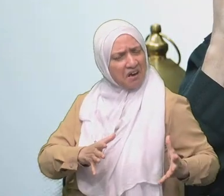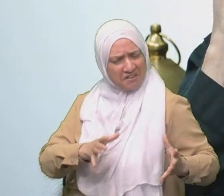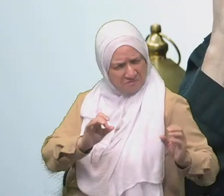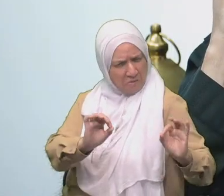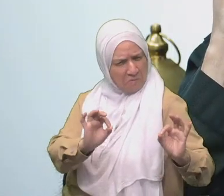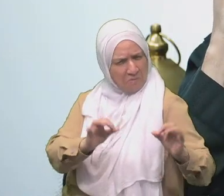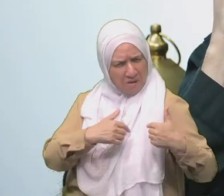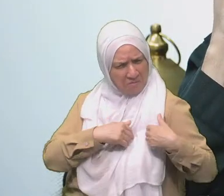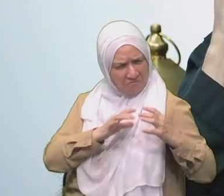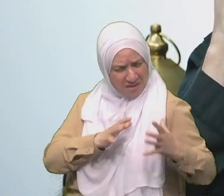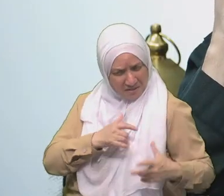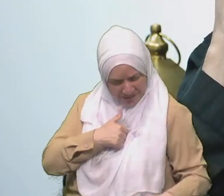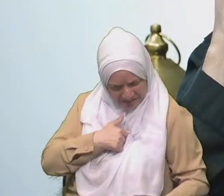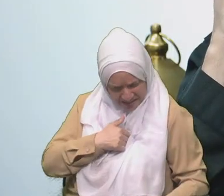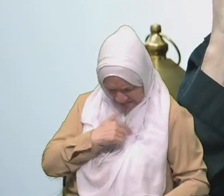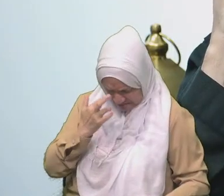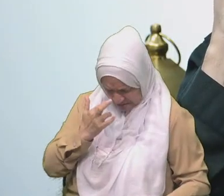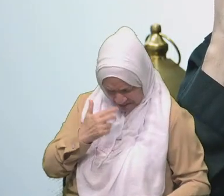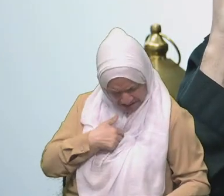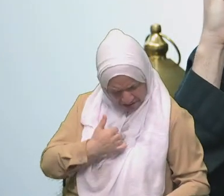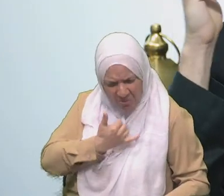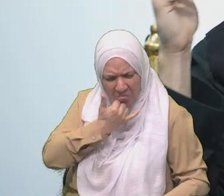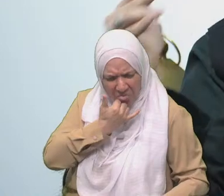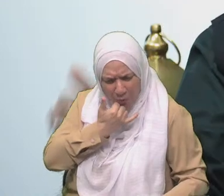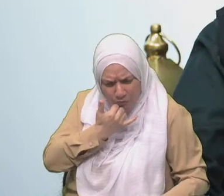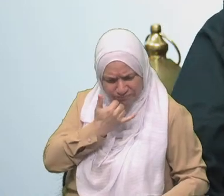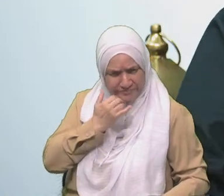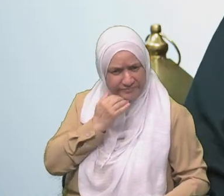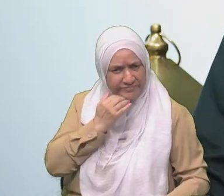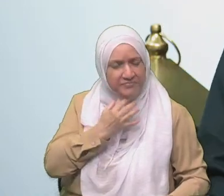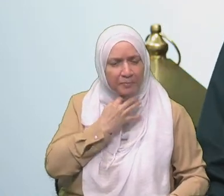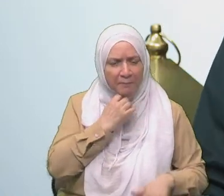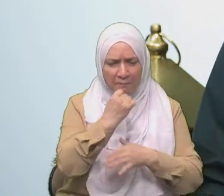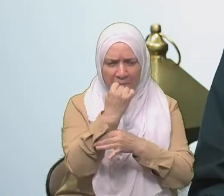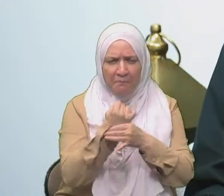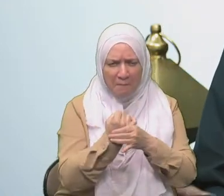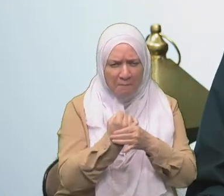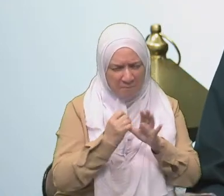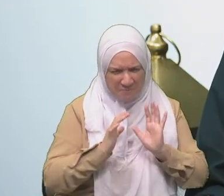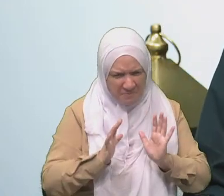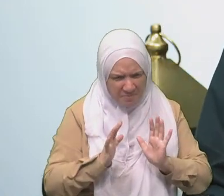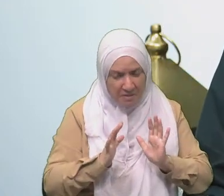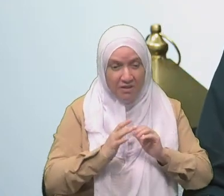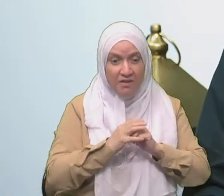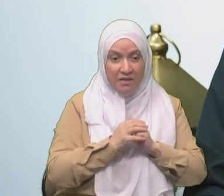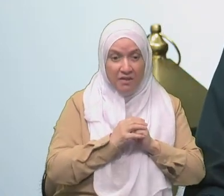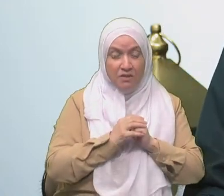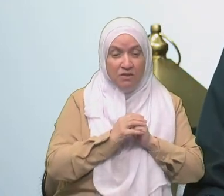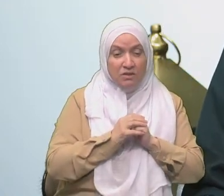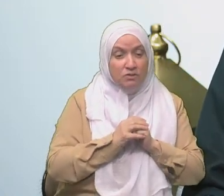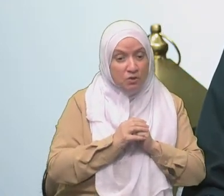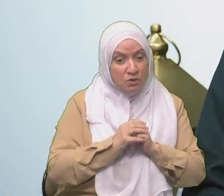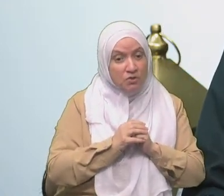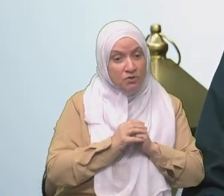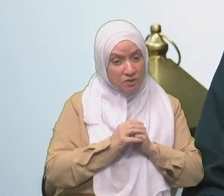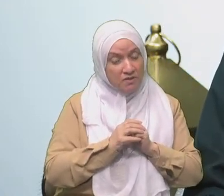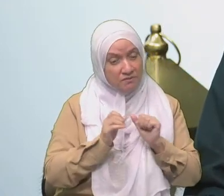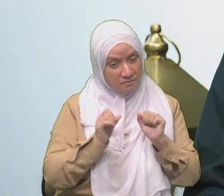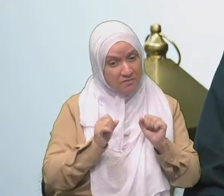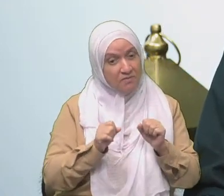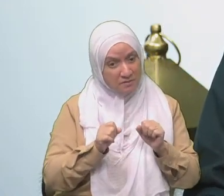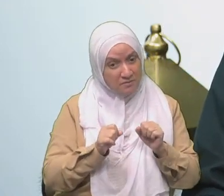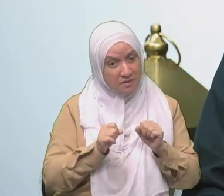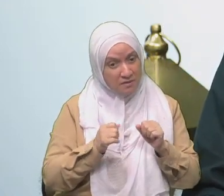for the one who deceived themselves into thinking what they were doing was okay and the one who knew what they were doing was not okay. There's tawbah, the